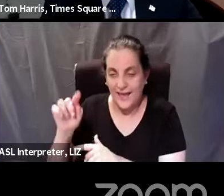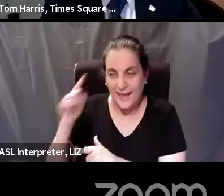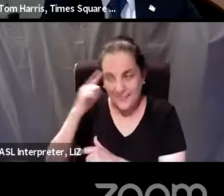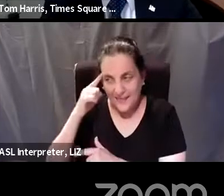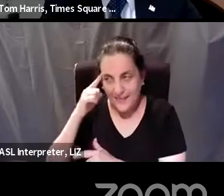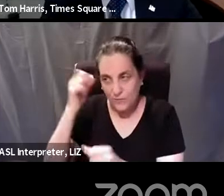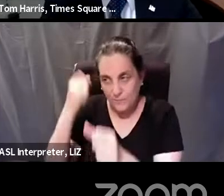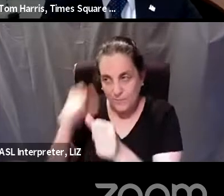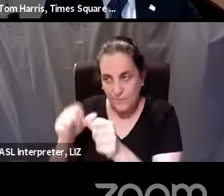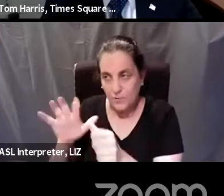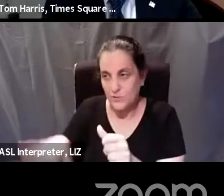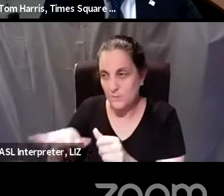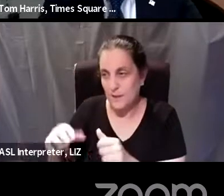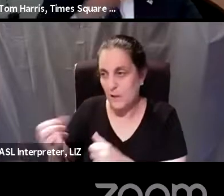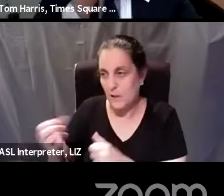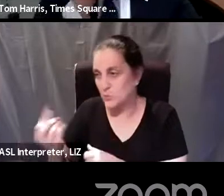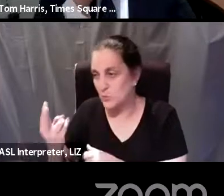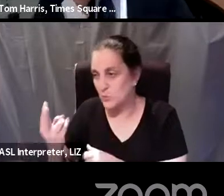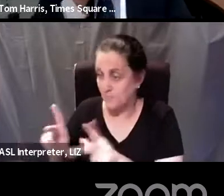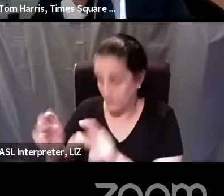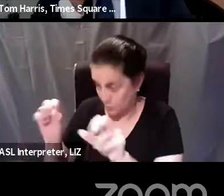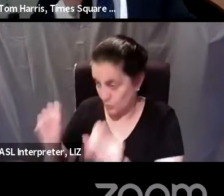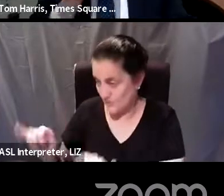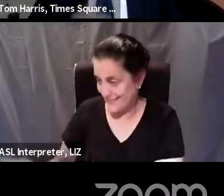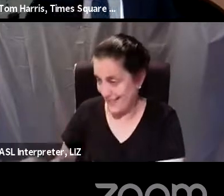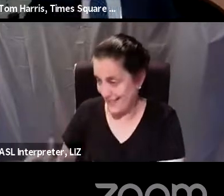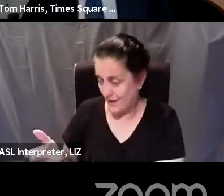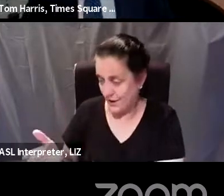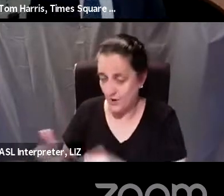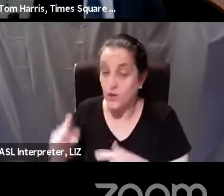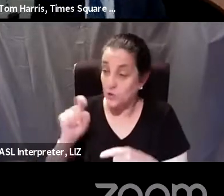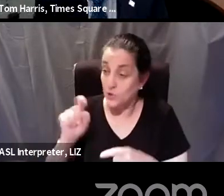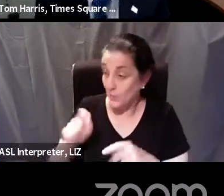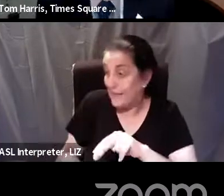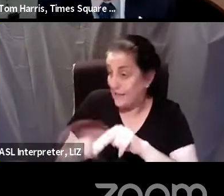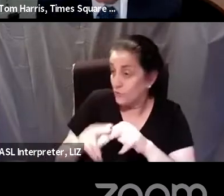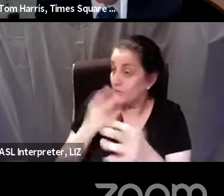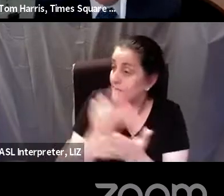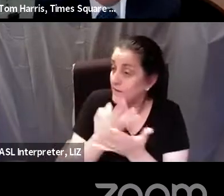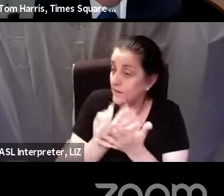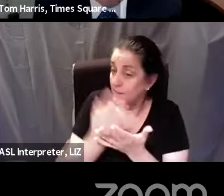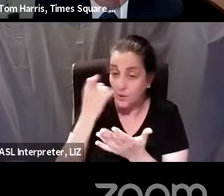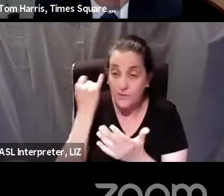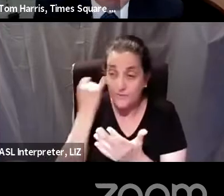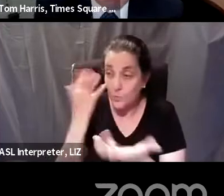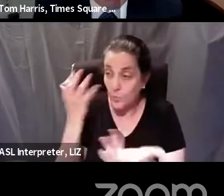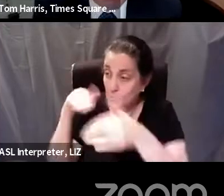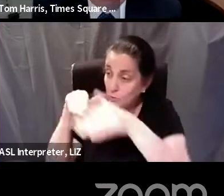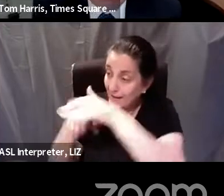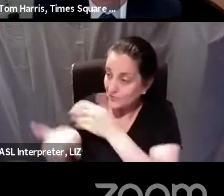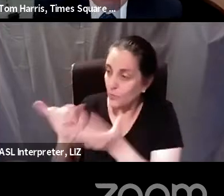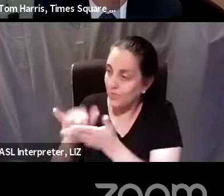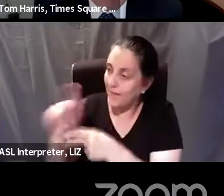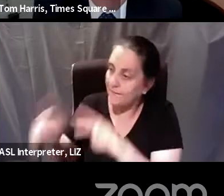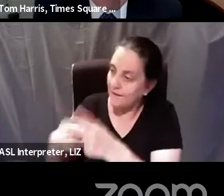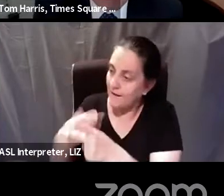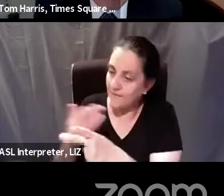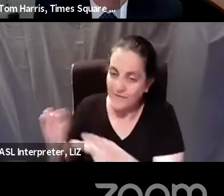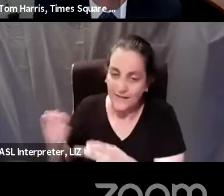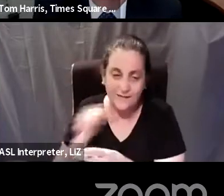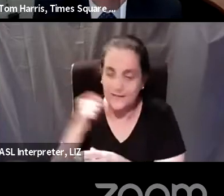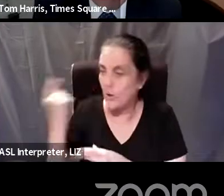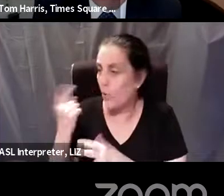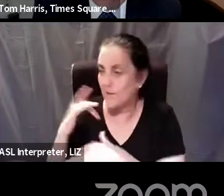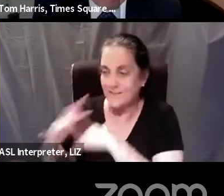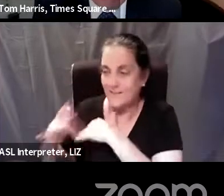people can stay there at a time. And that's why we need increased funding, because to get into them, you know, it's there's not always an